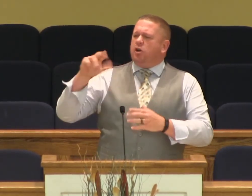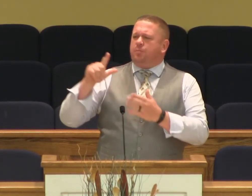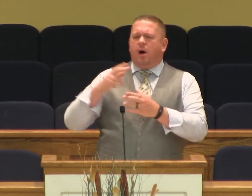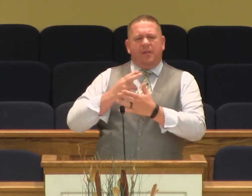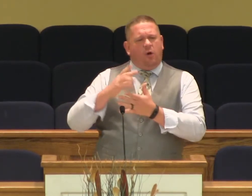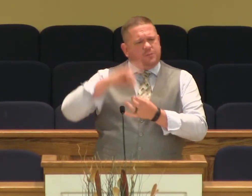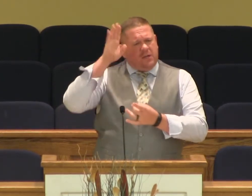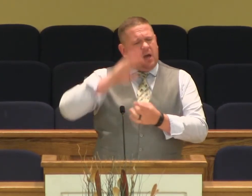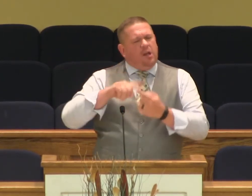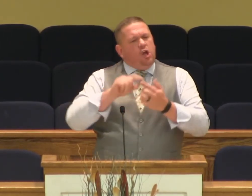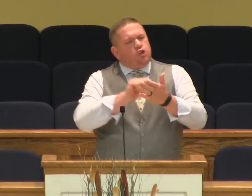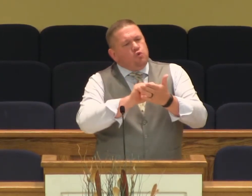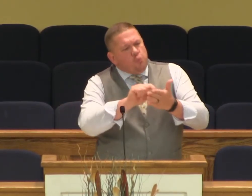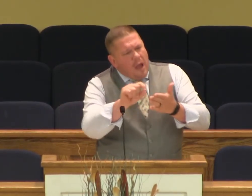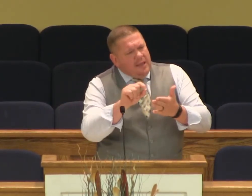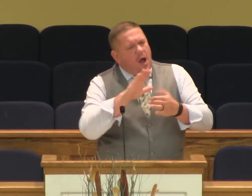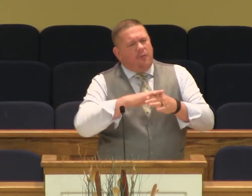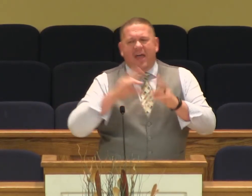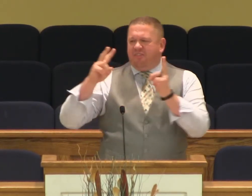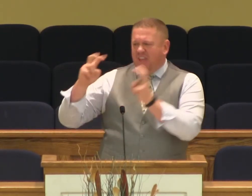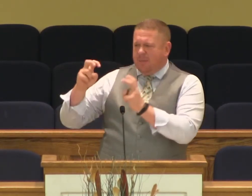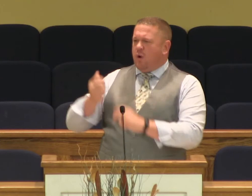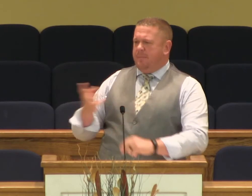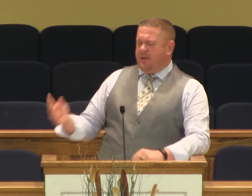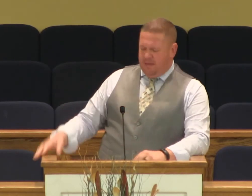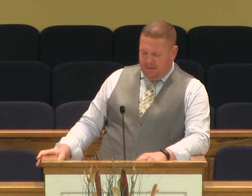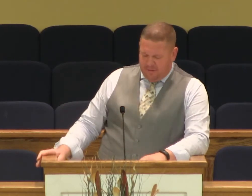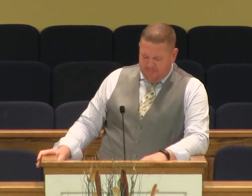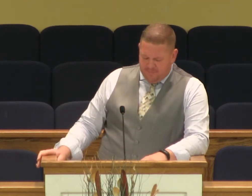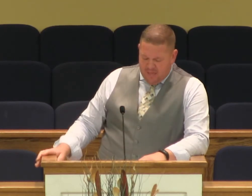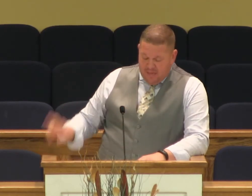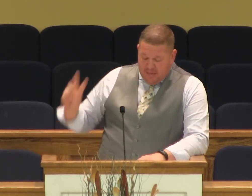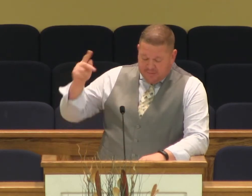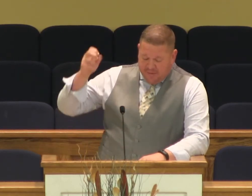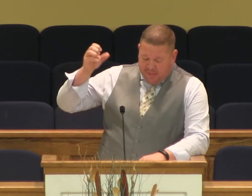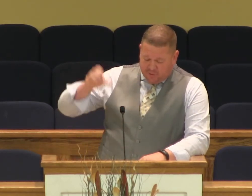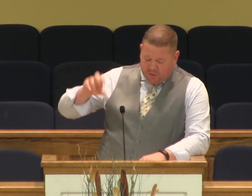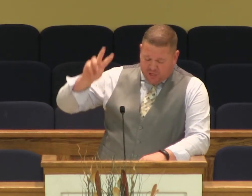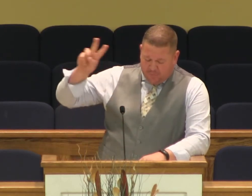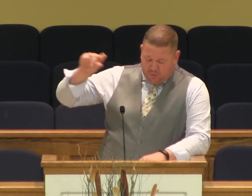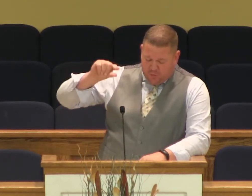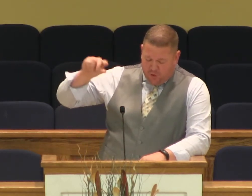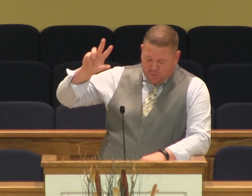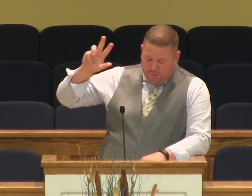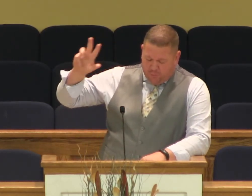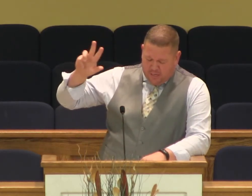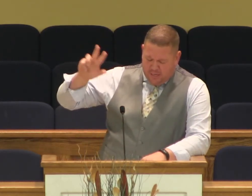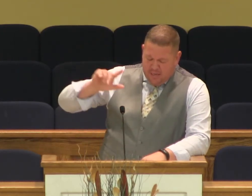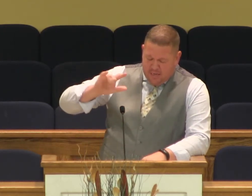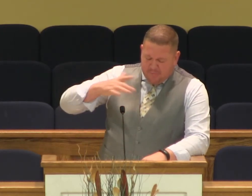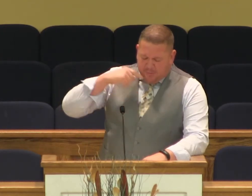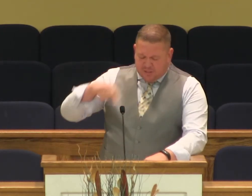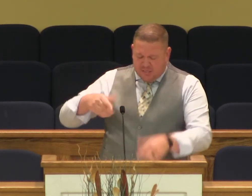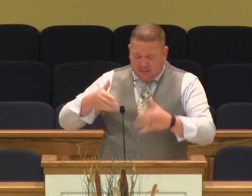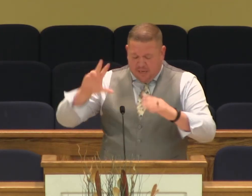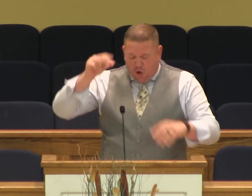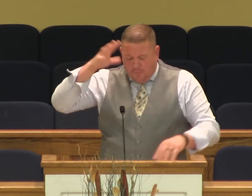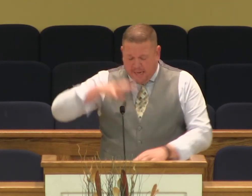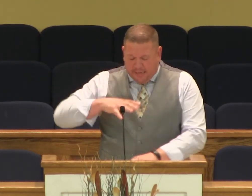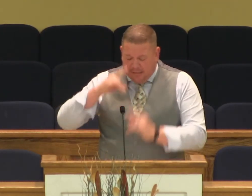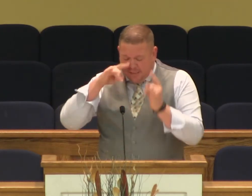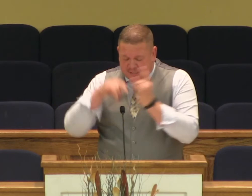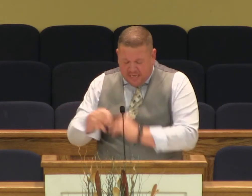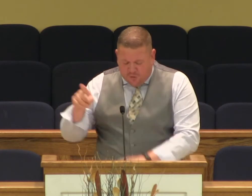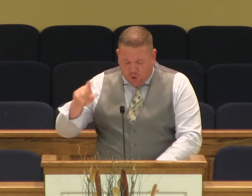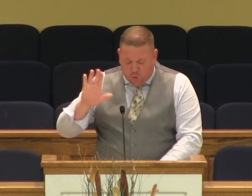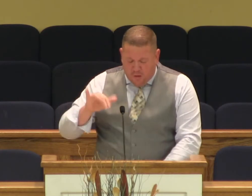led the Apostle Paul by the Holy Spirit of God to write on that theme quite a bit. In 2 Thessalonians chapter 2 and verse number 3, the Bible says this, let no